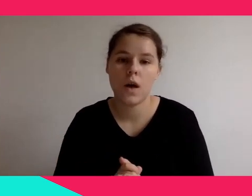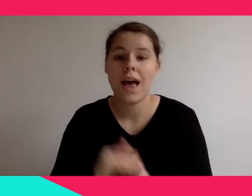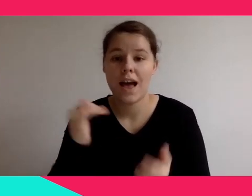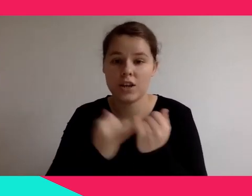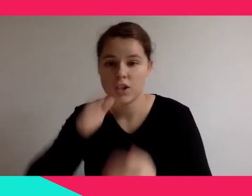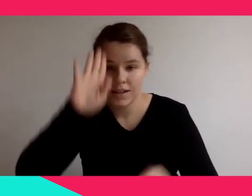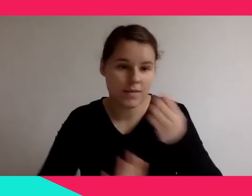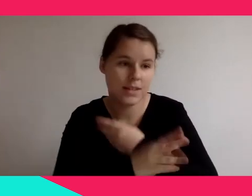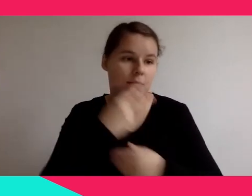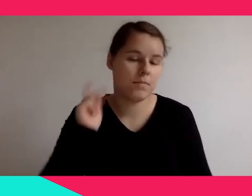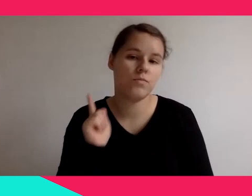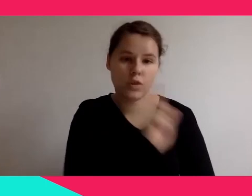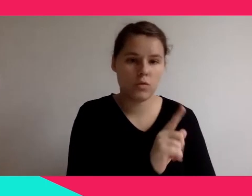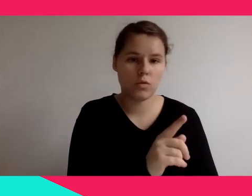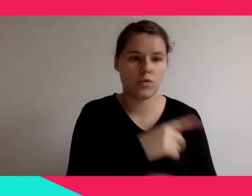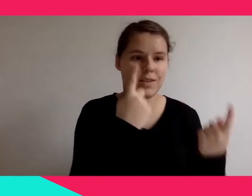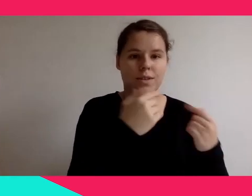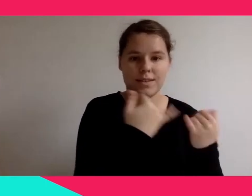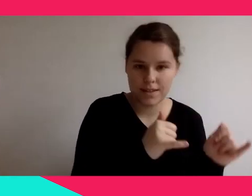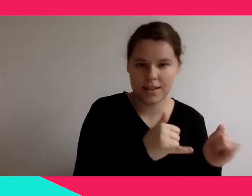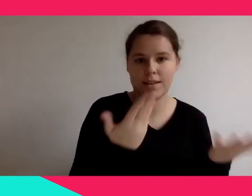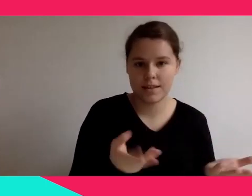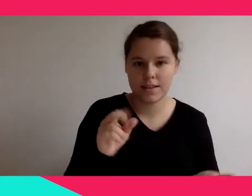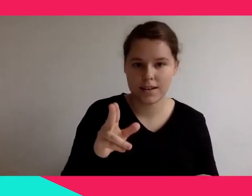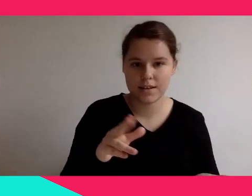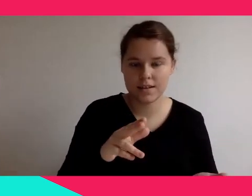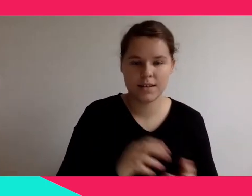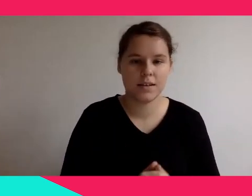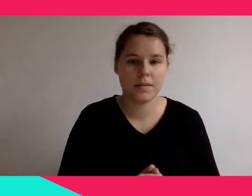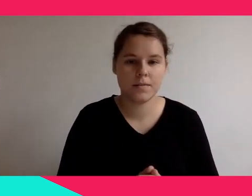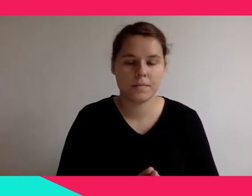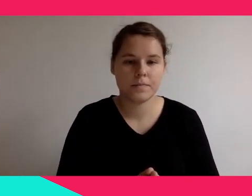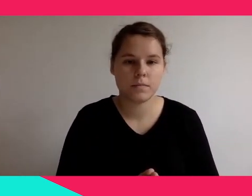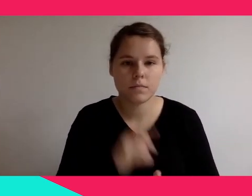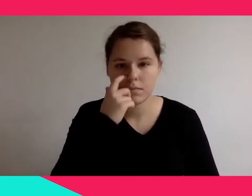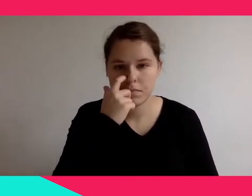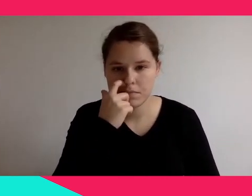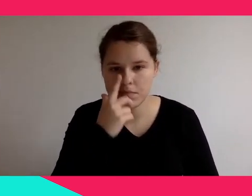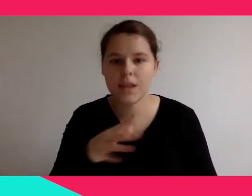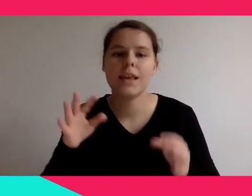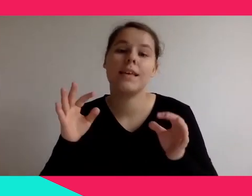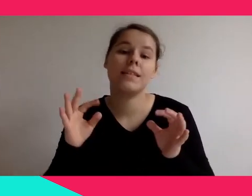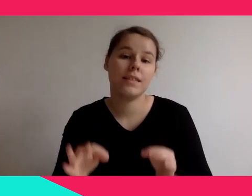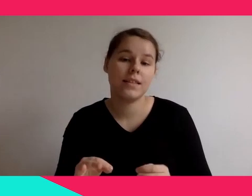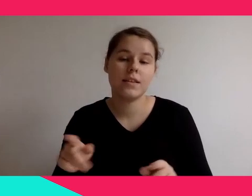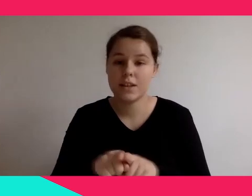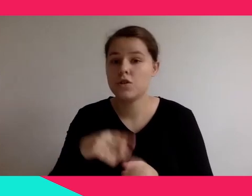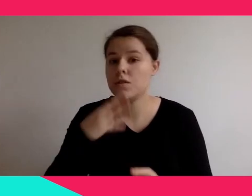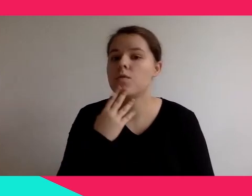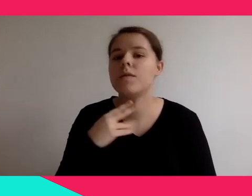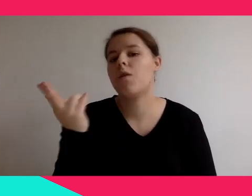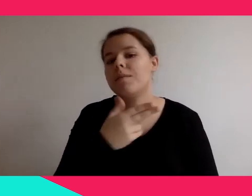So we talked about revenue and revenue loss and not sticking to your traditional trades as a